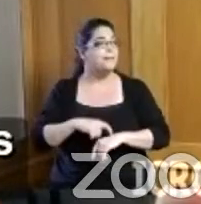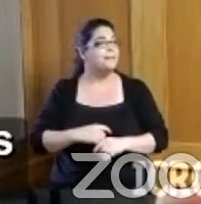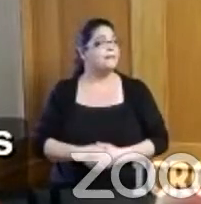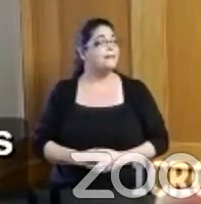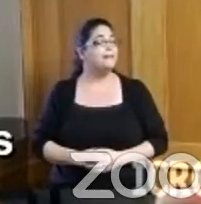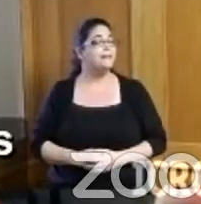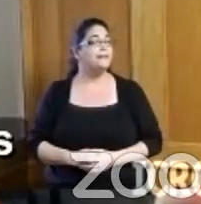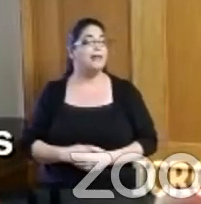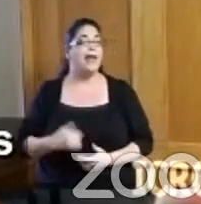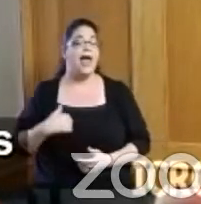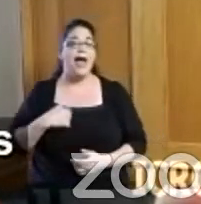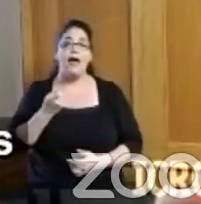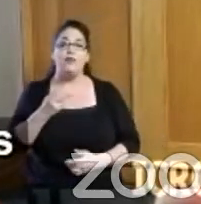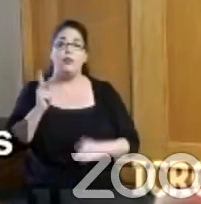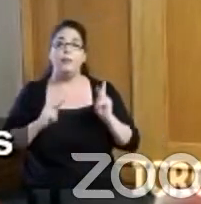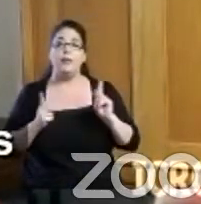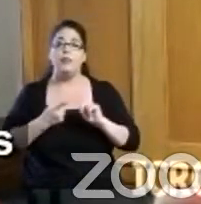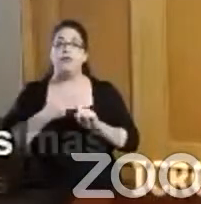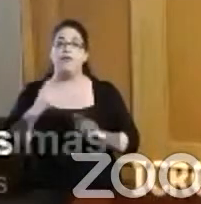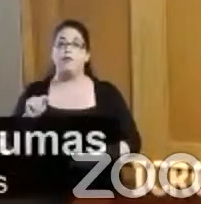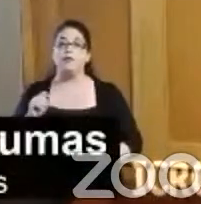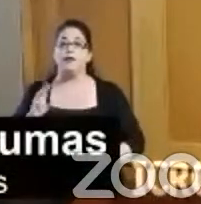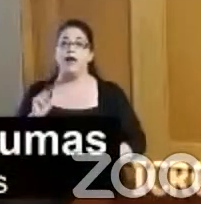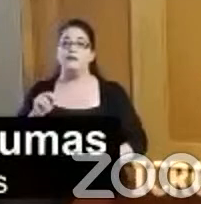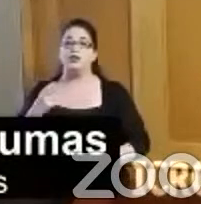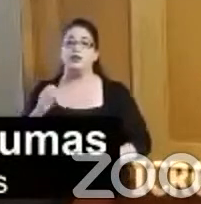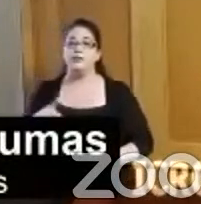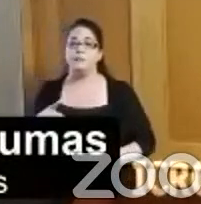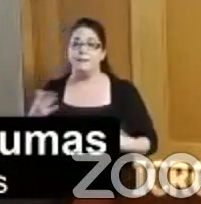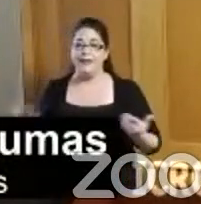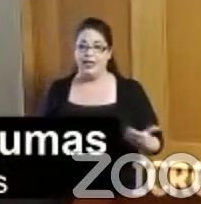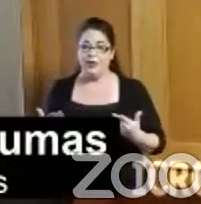people from the township that are here.